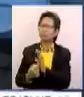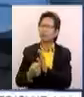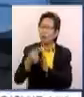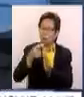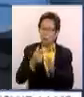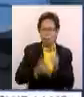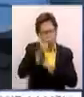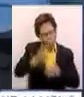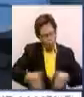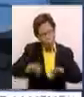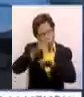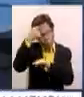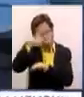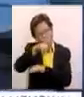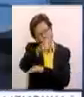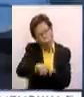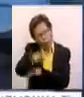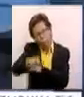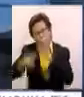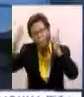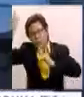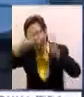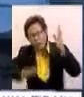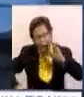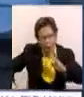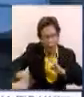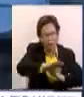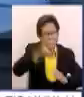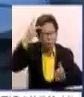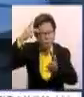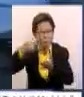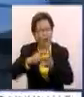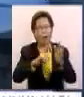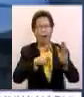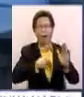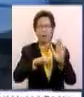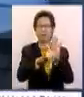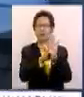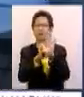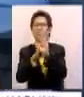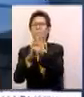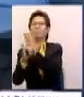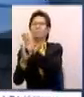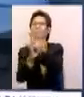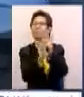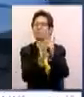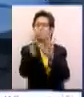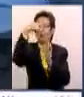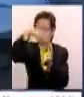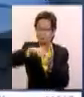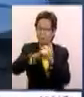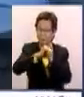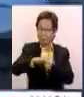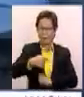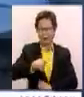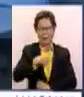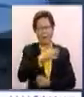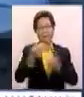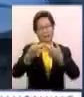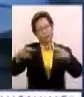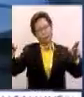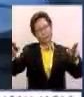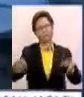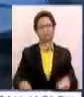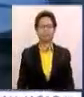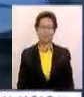the Malaysian public and also to be recognized as an icon for this campaign and the launch is